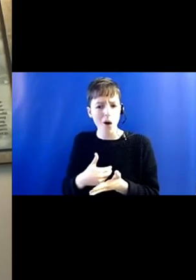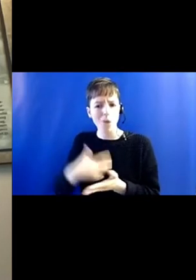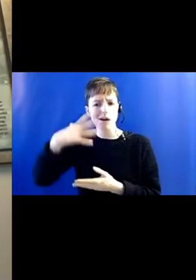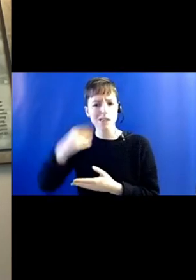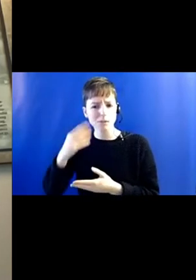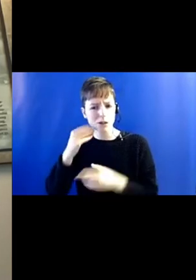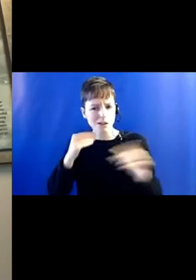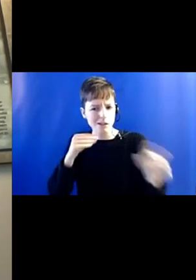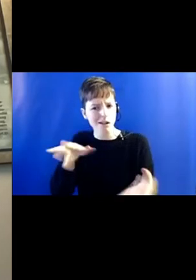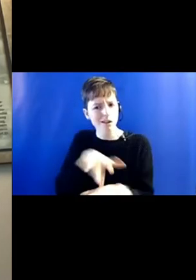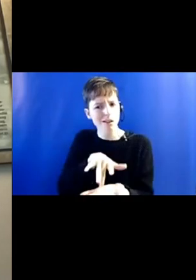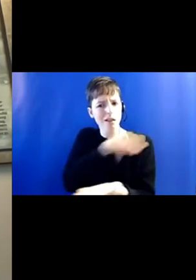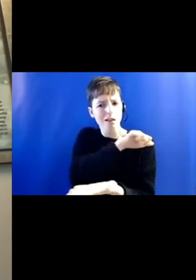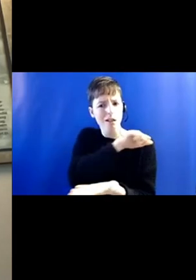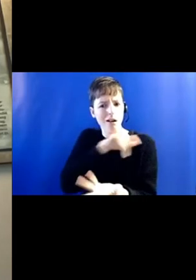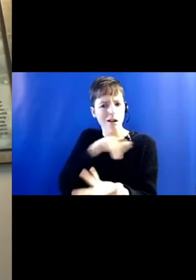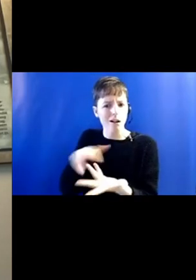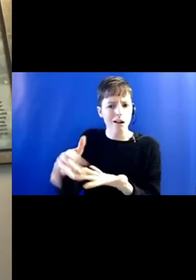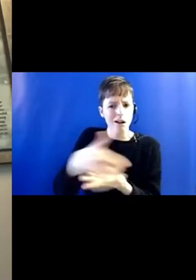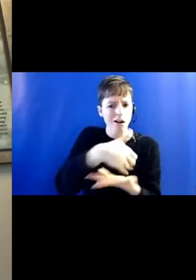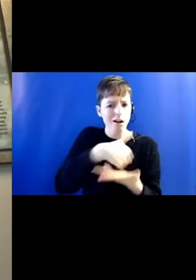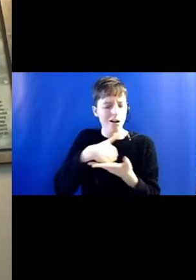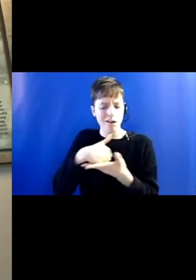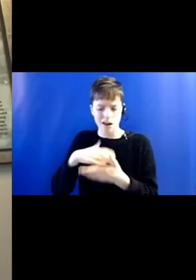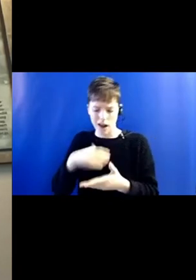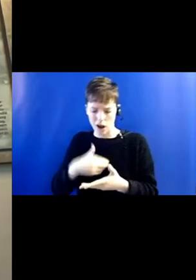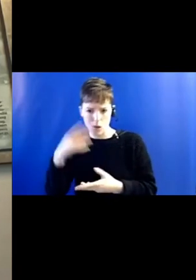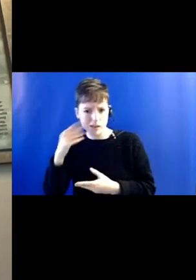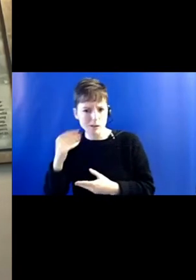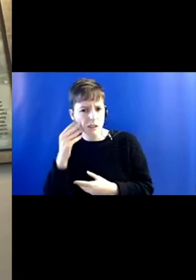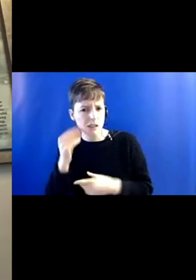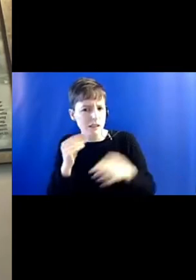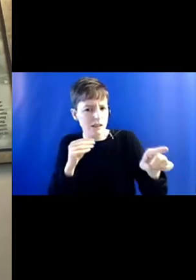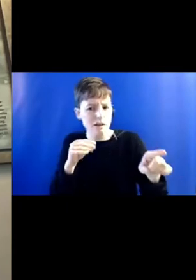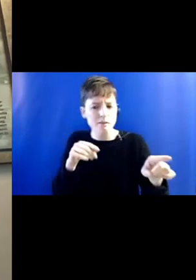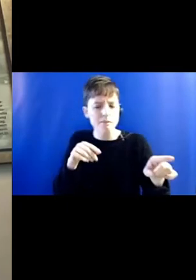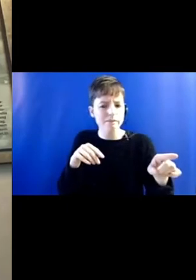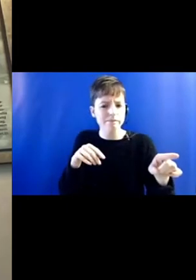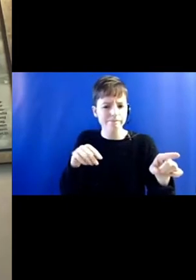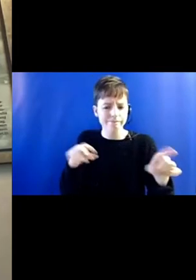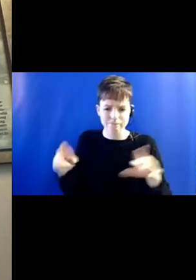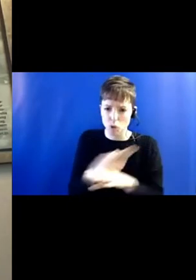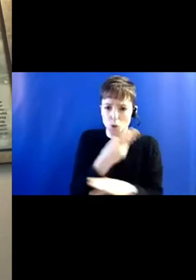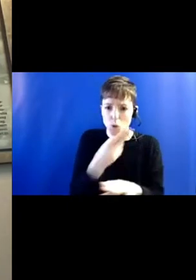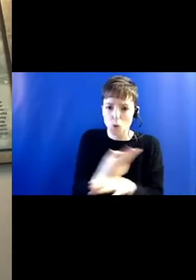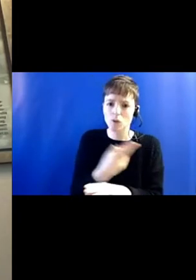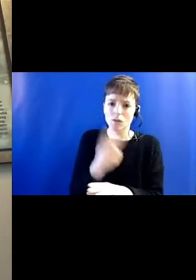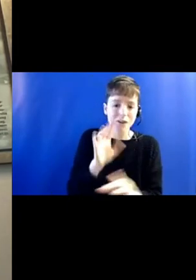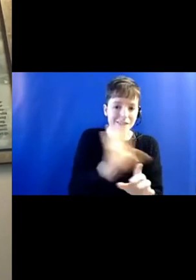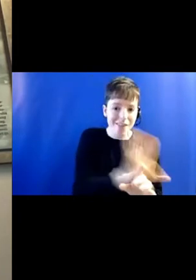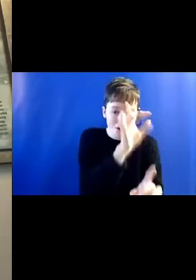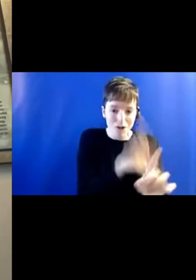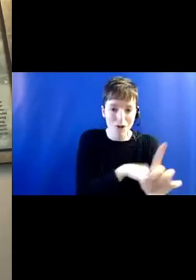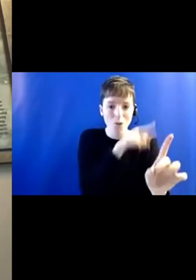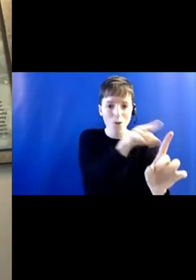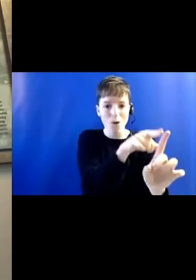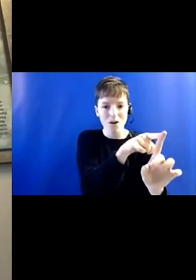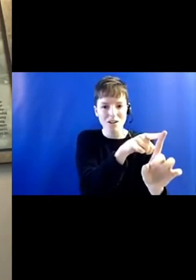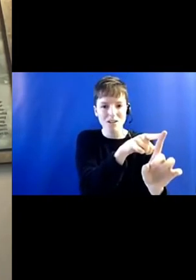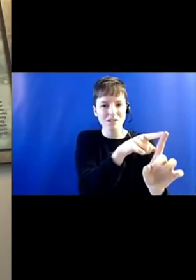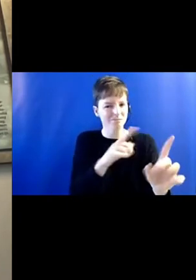toward online education that many of us do not believe to be in the interest of students' well-being generally, disabled or